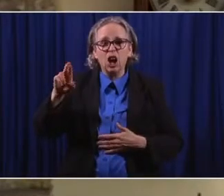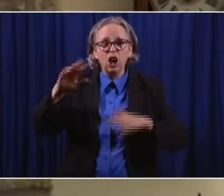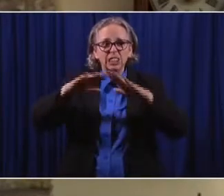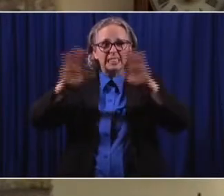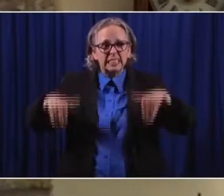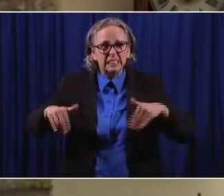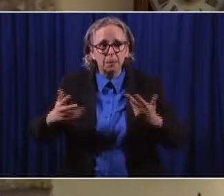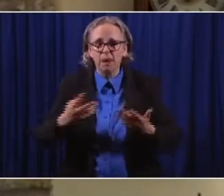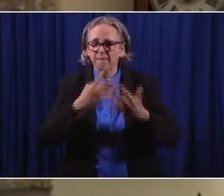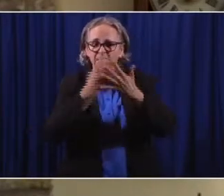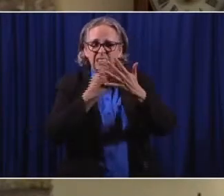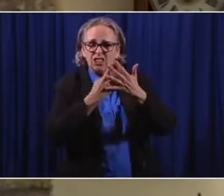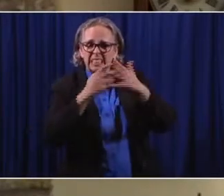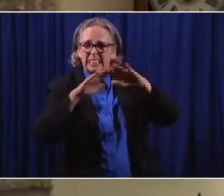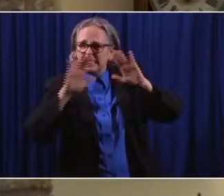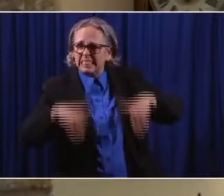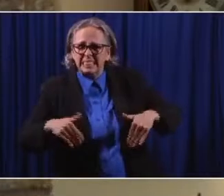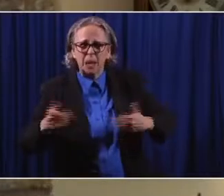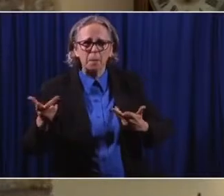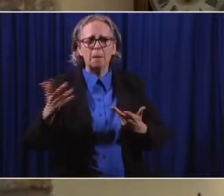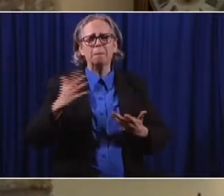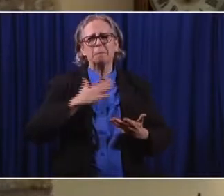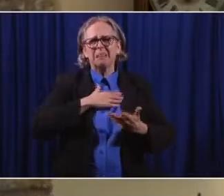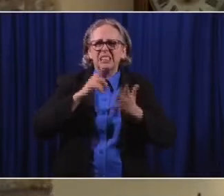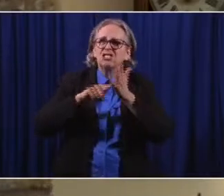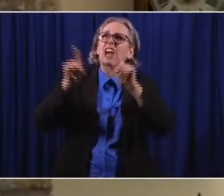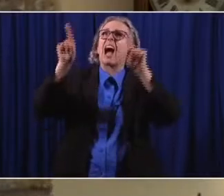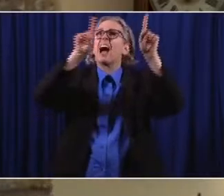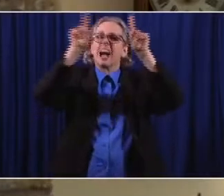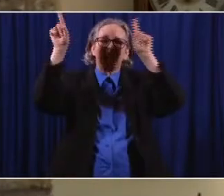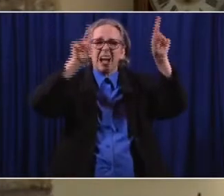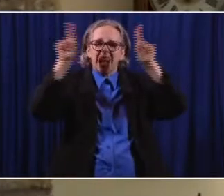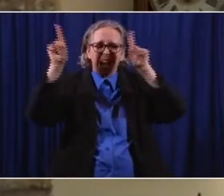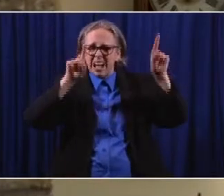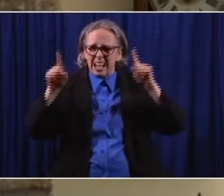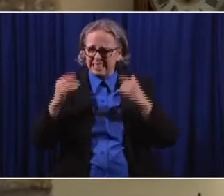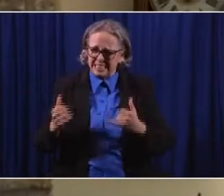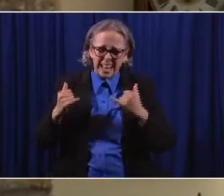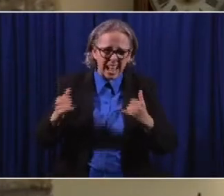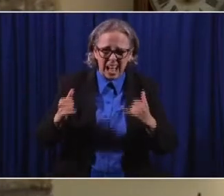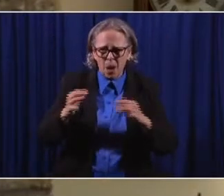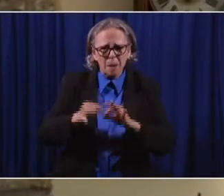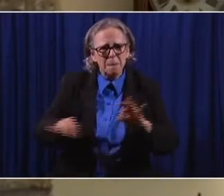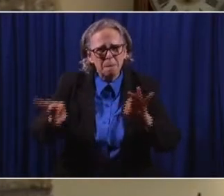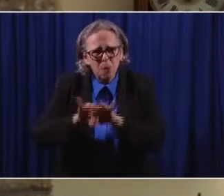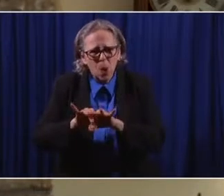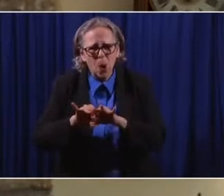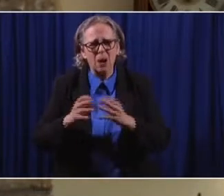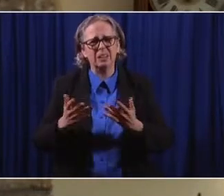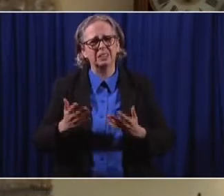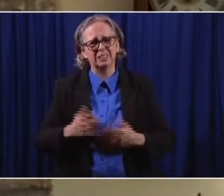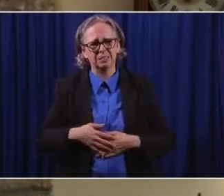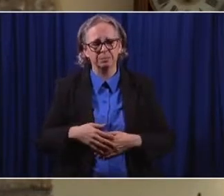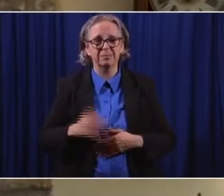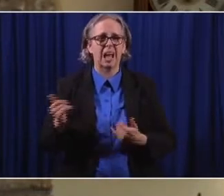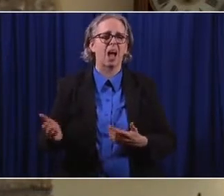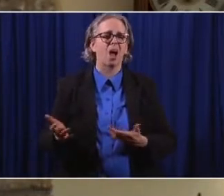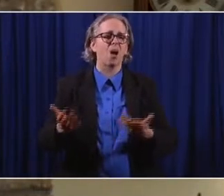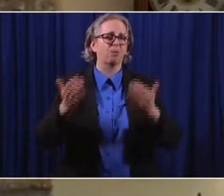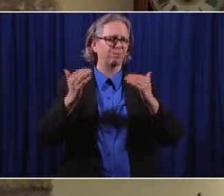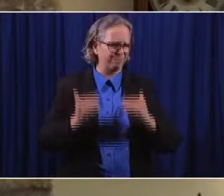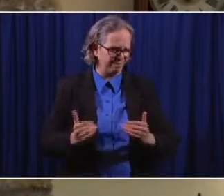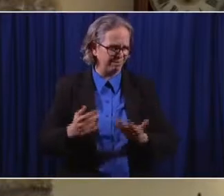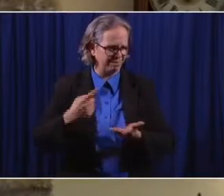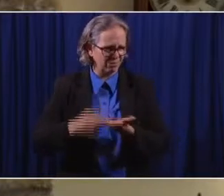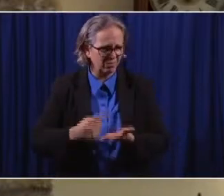take another look at that. That's important. We also will be getting, as we move